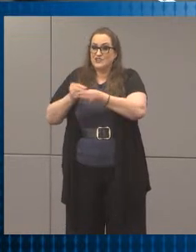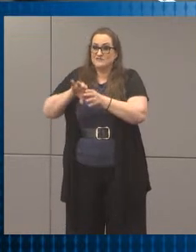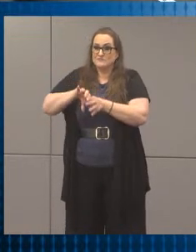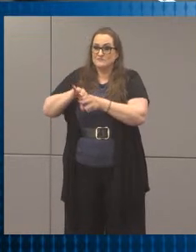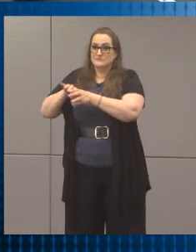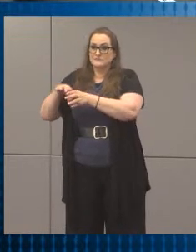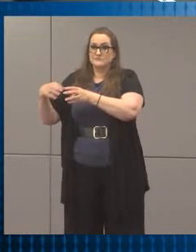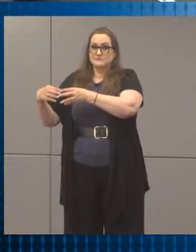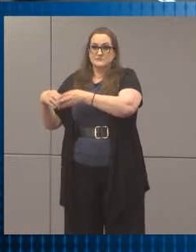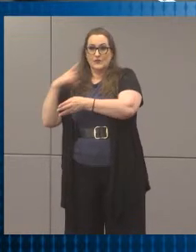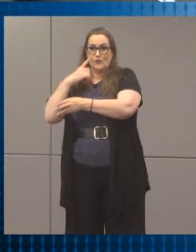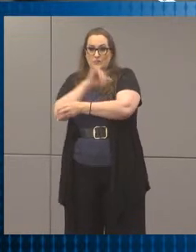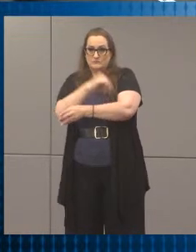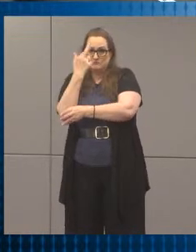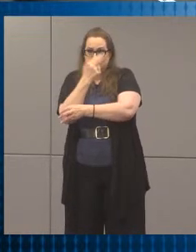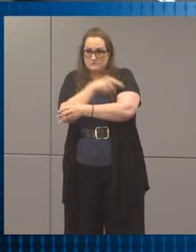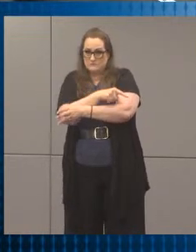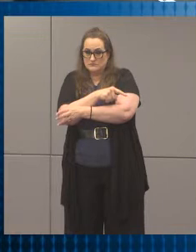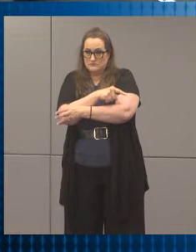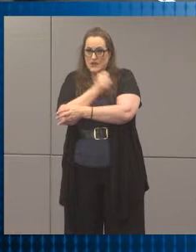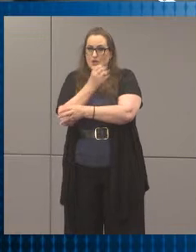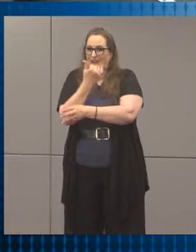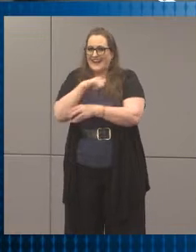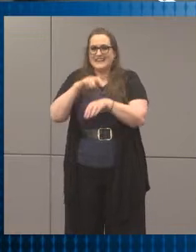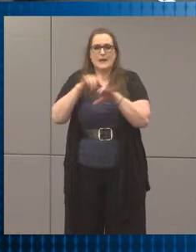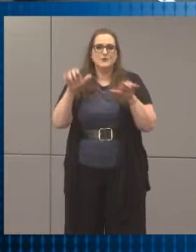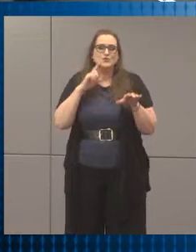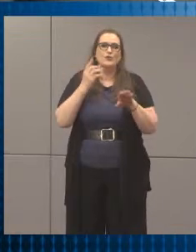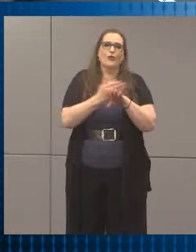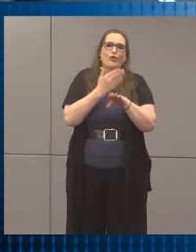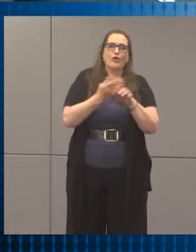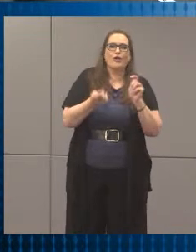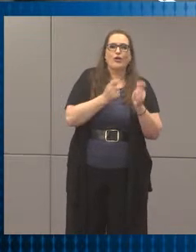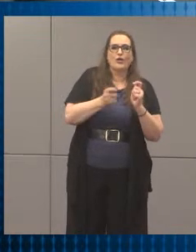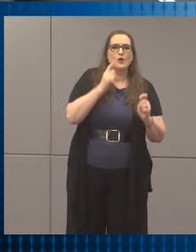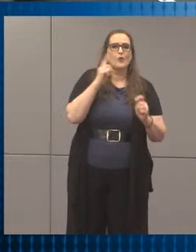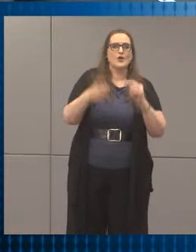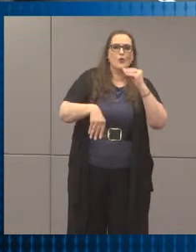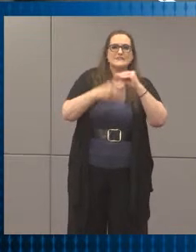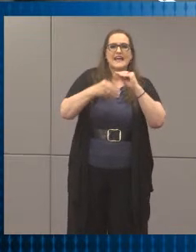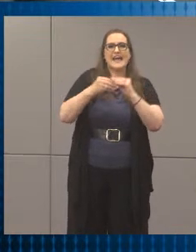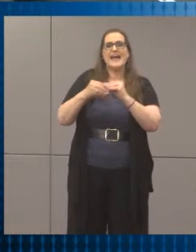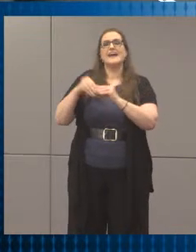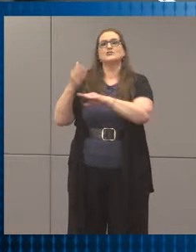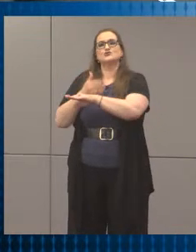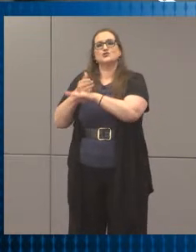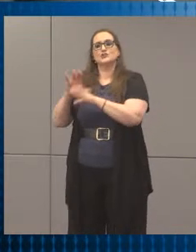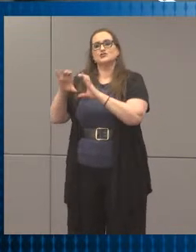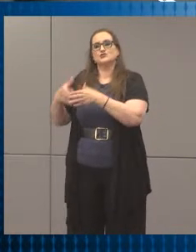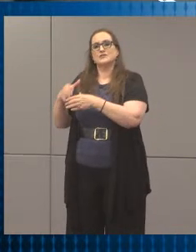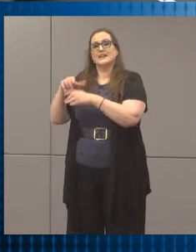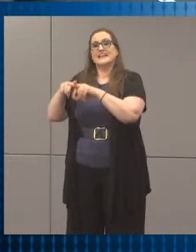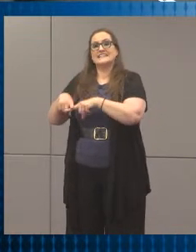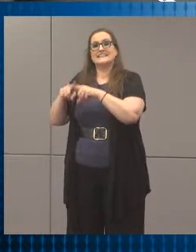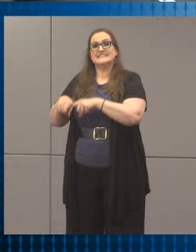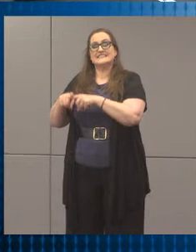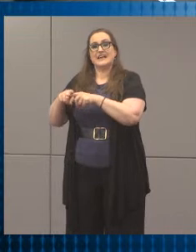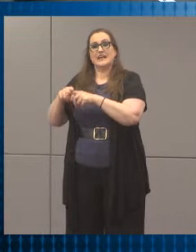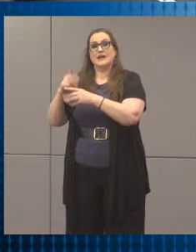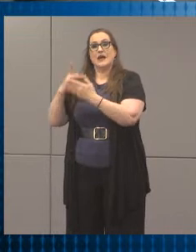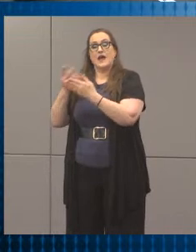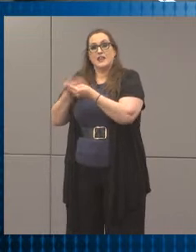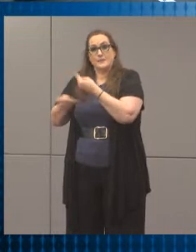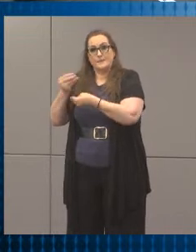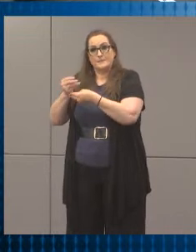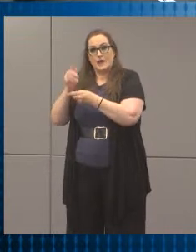aside just for that. So anytime you do a renovation, we always put a construction contingency in the budget. It's a percentage that we